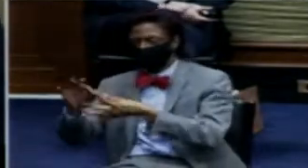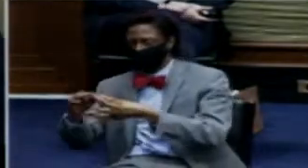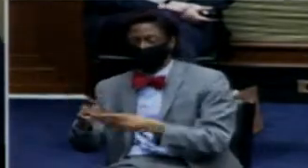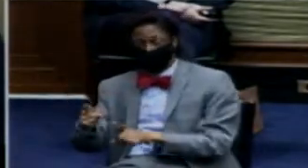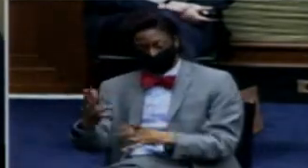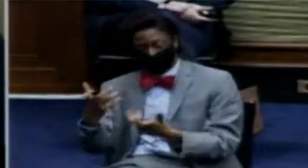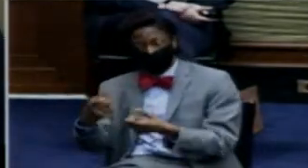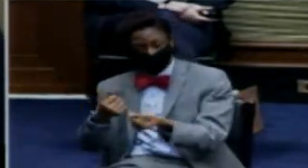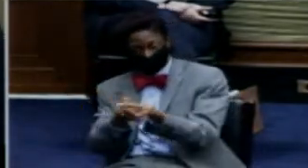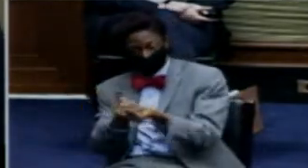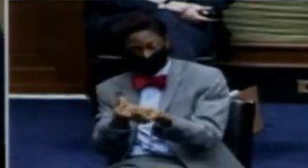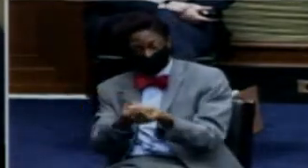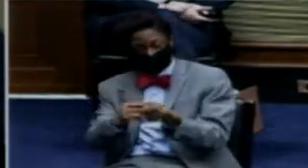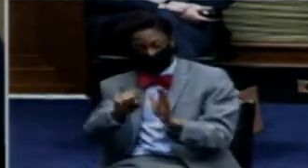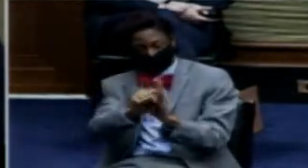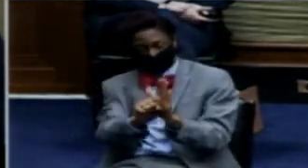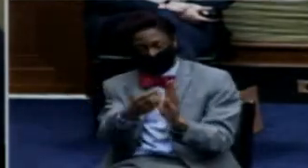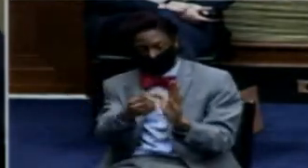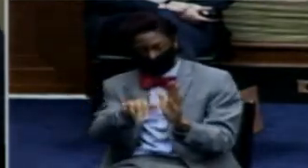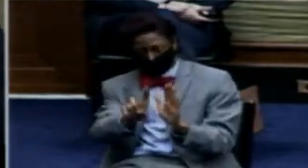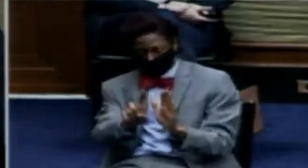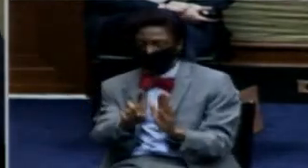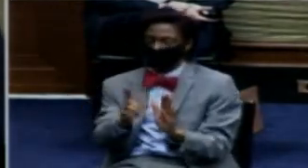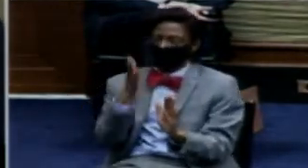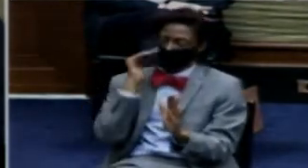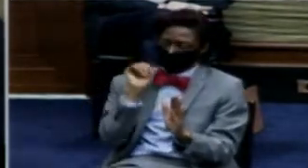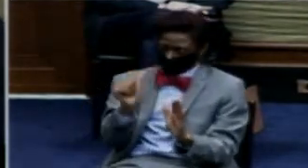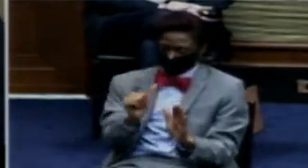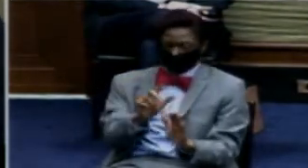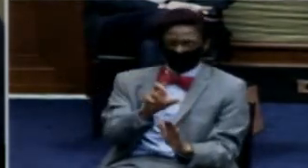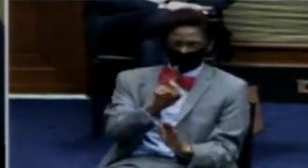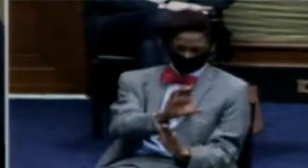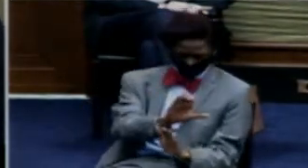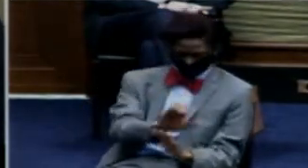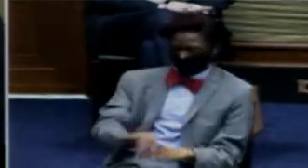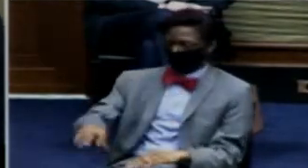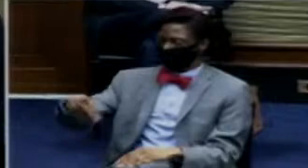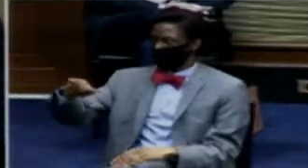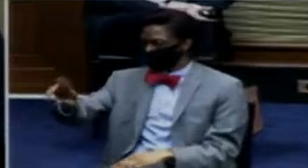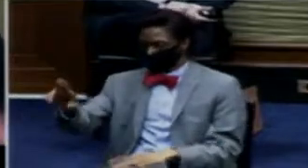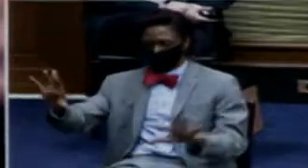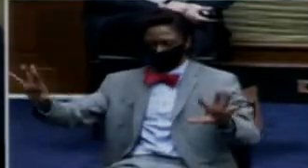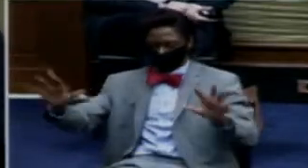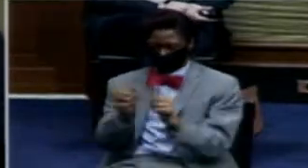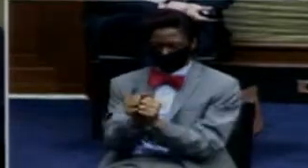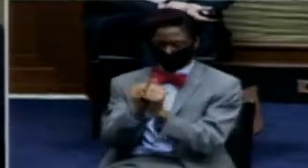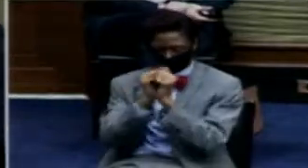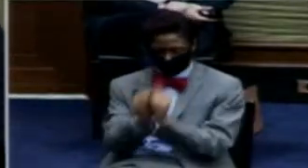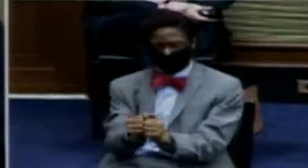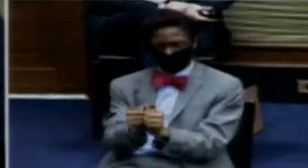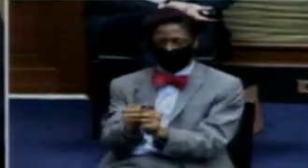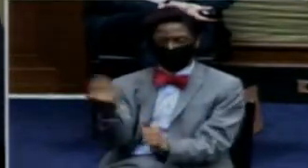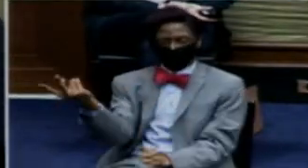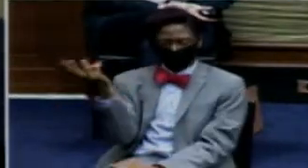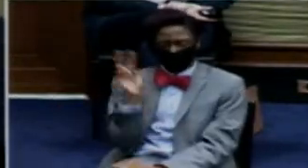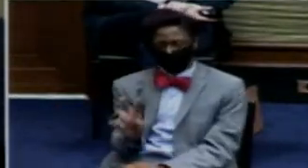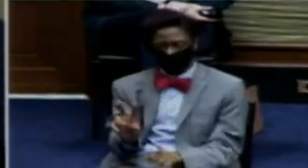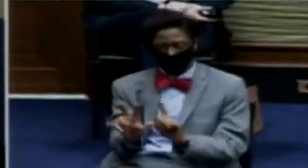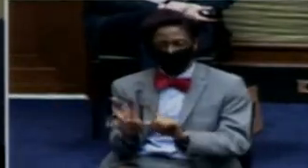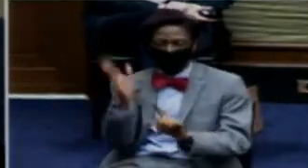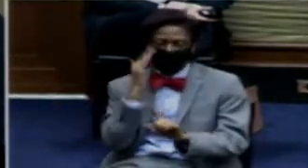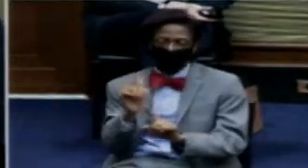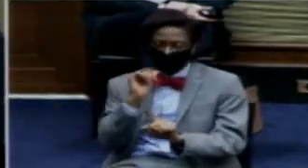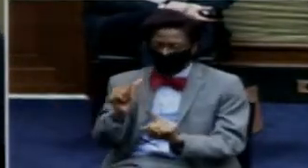support statehood for Puerto Rico, and let's admit Washington, D.C. and Puerto Rico together. Let's get the engines of democratic